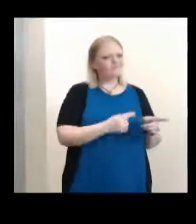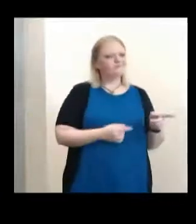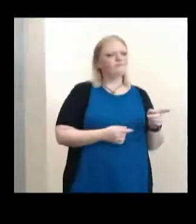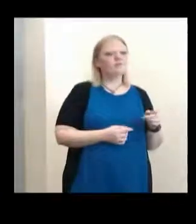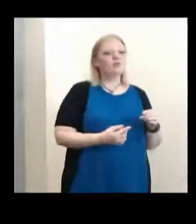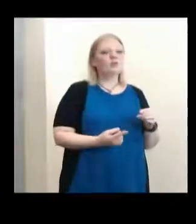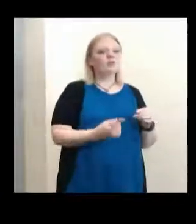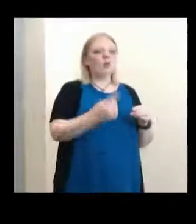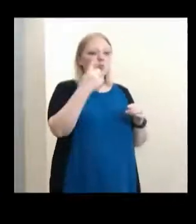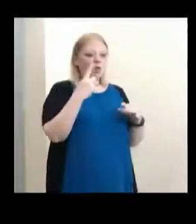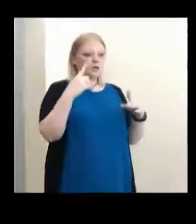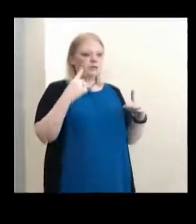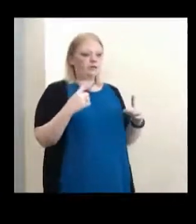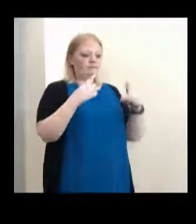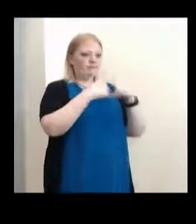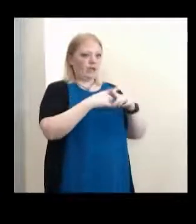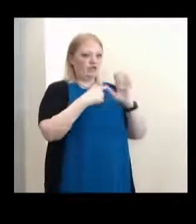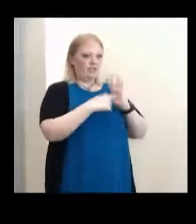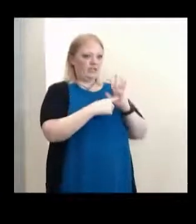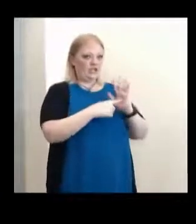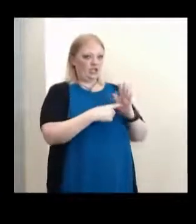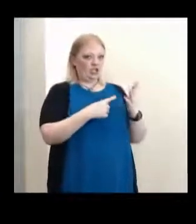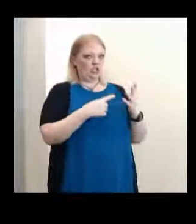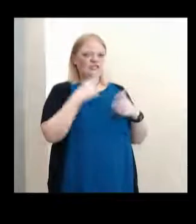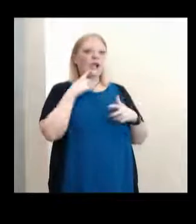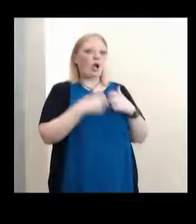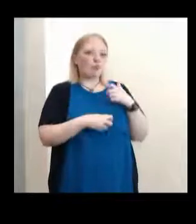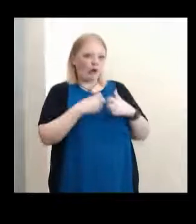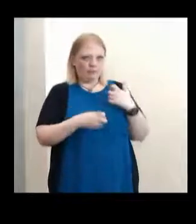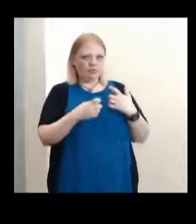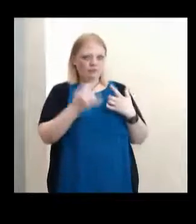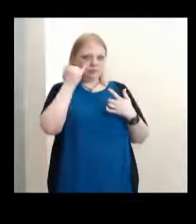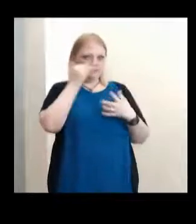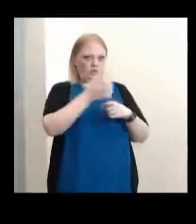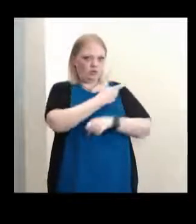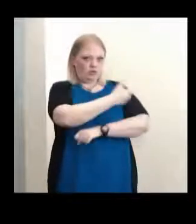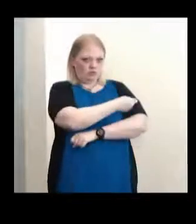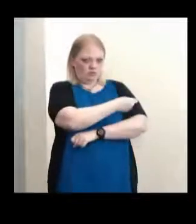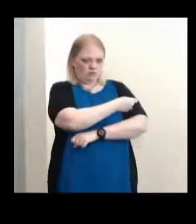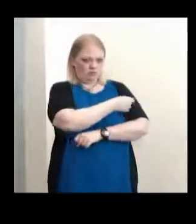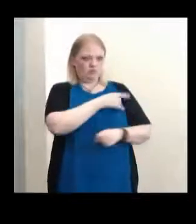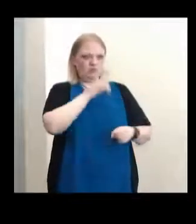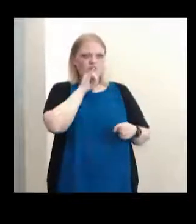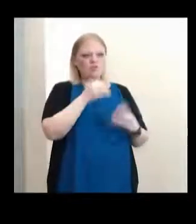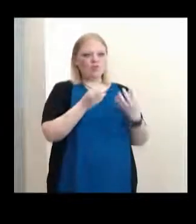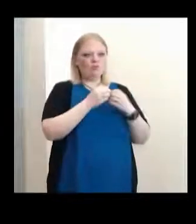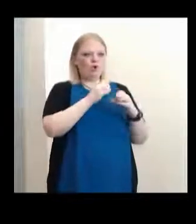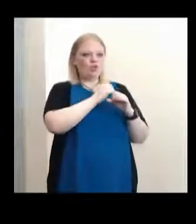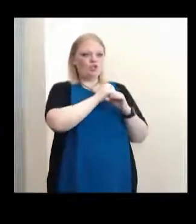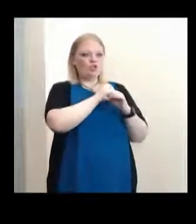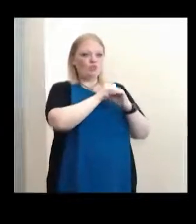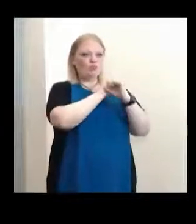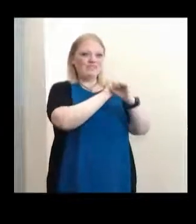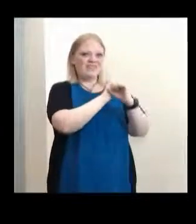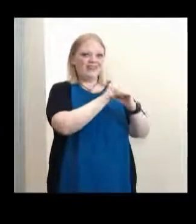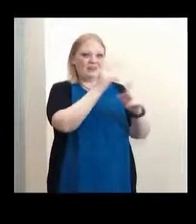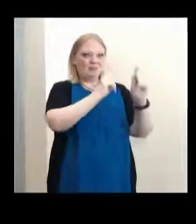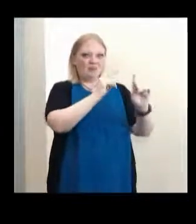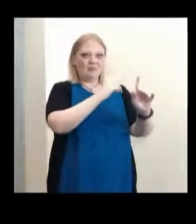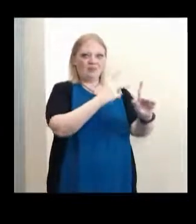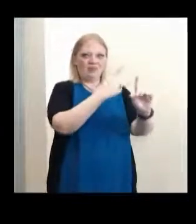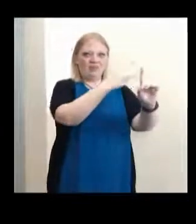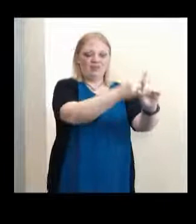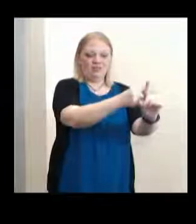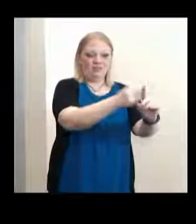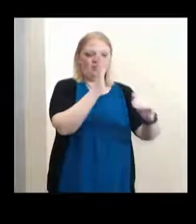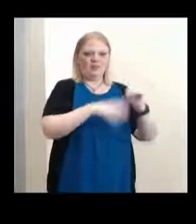of the contraindications to getting a COVID-19 vaccine is really more to protect the vaccinators than the individual,